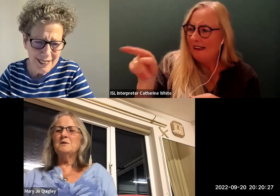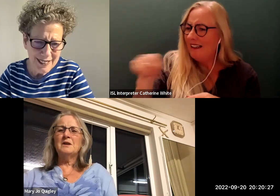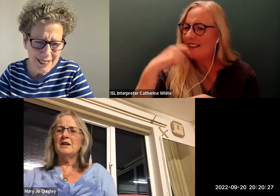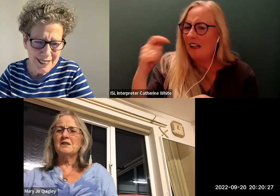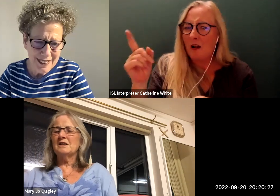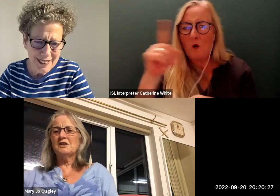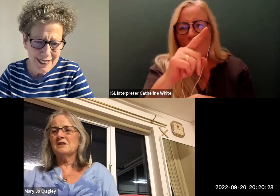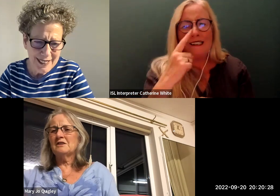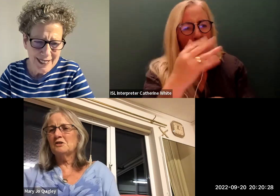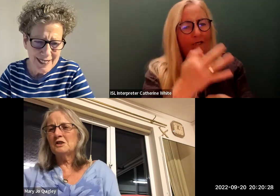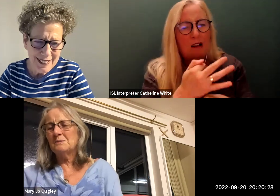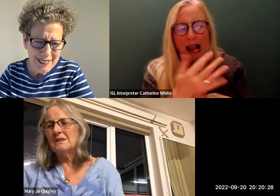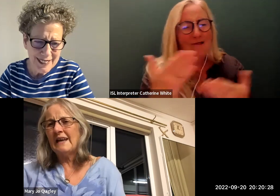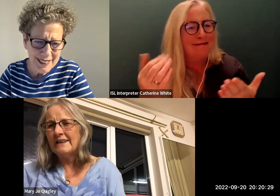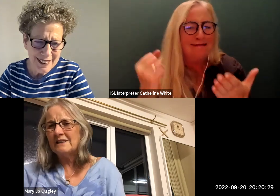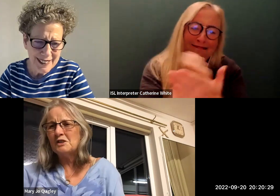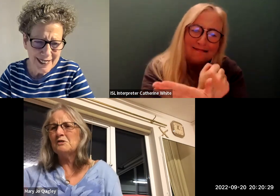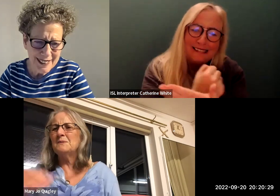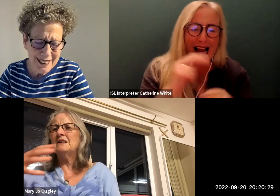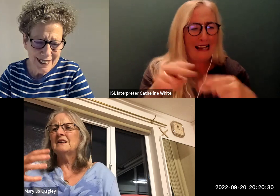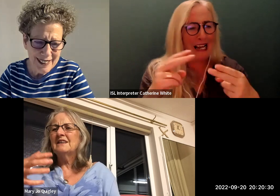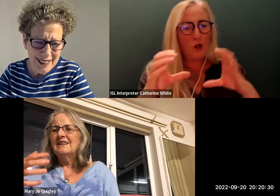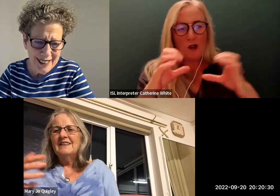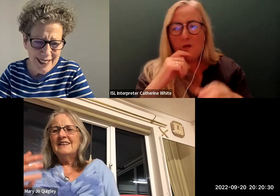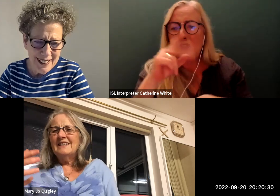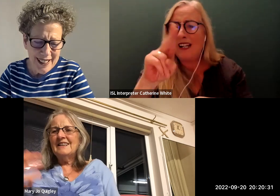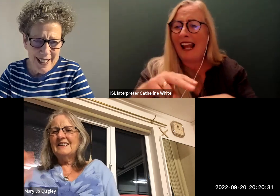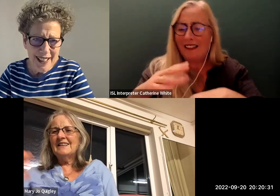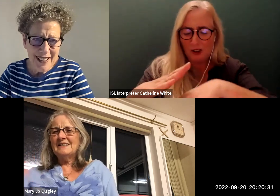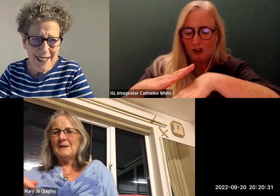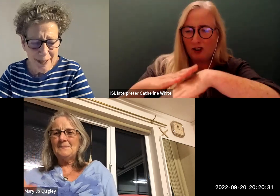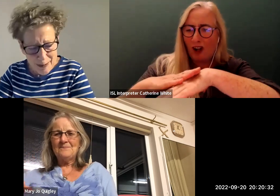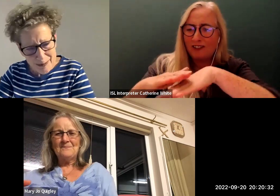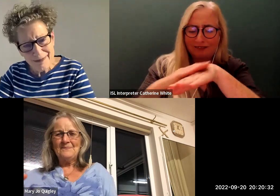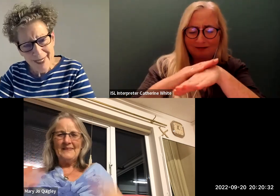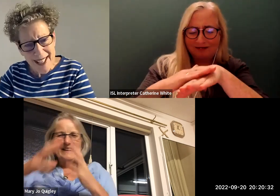like, communication is just touching somebody's hand. Do you know what I mean? It